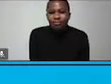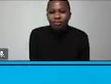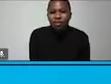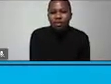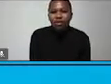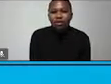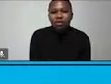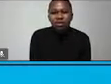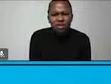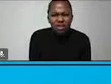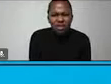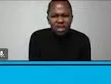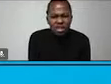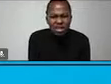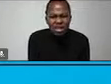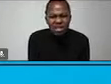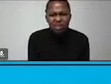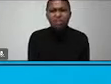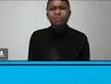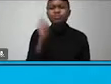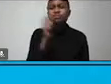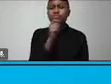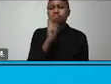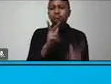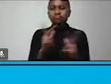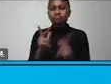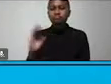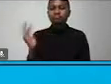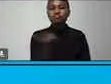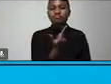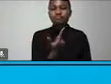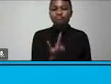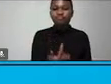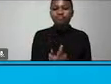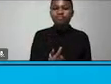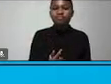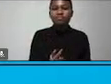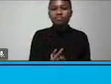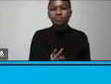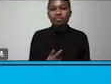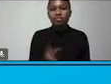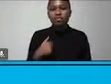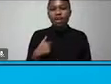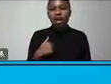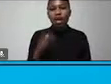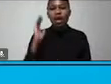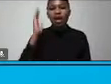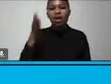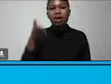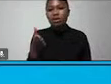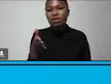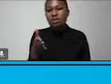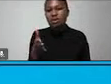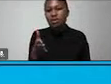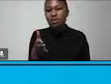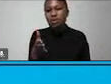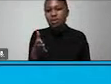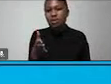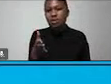Thanks, Ilza. And good morning again, everybody. I will, the next slide, Ilza.